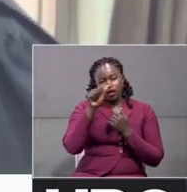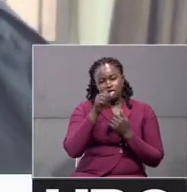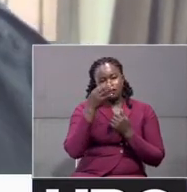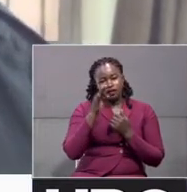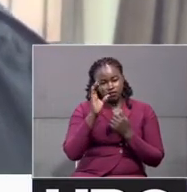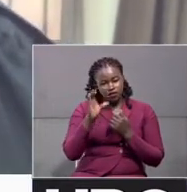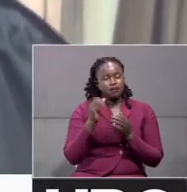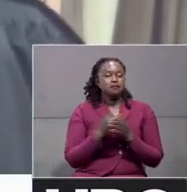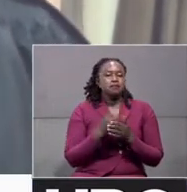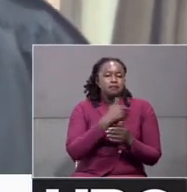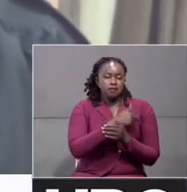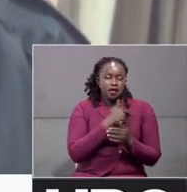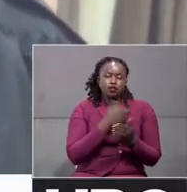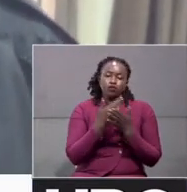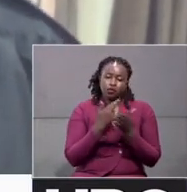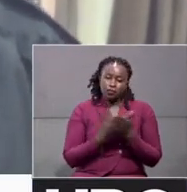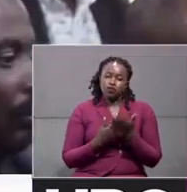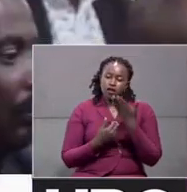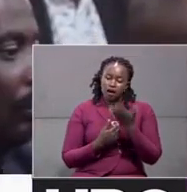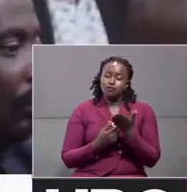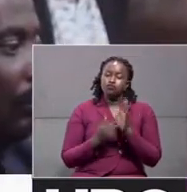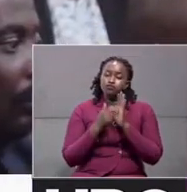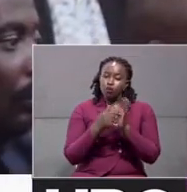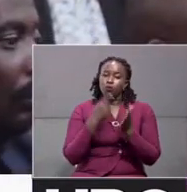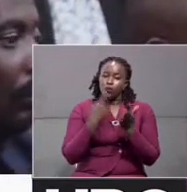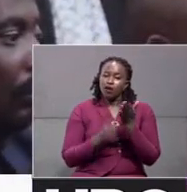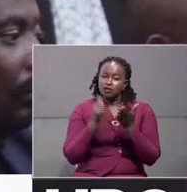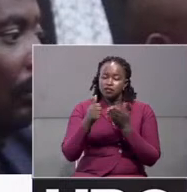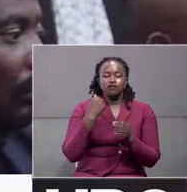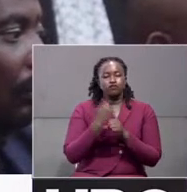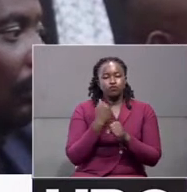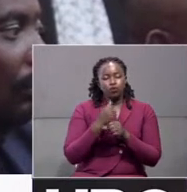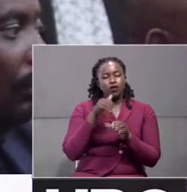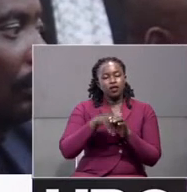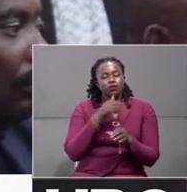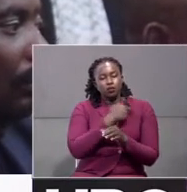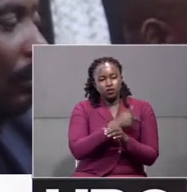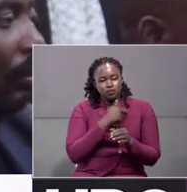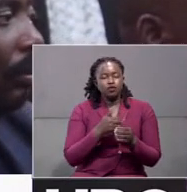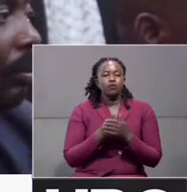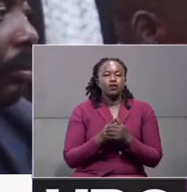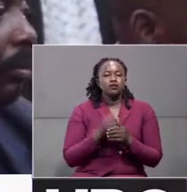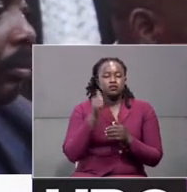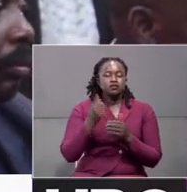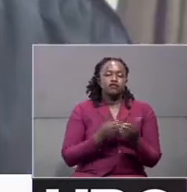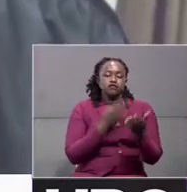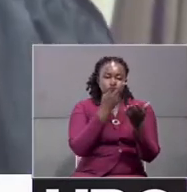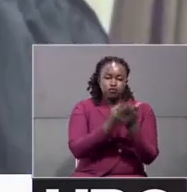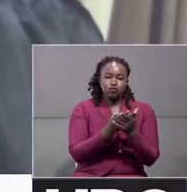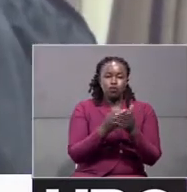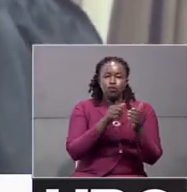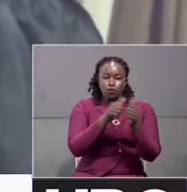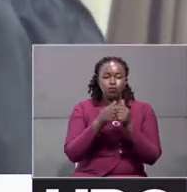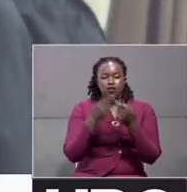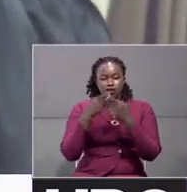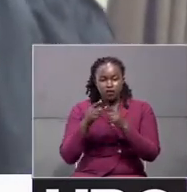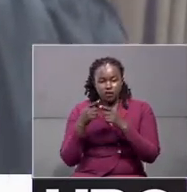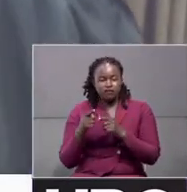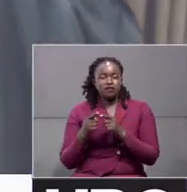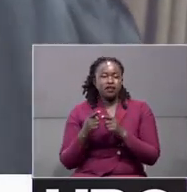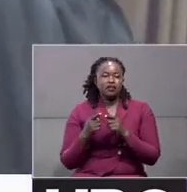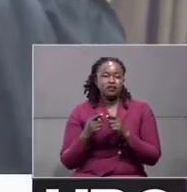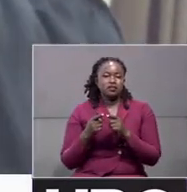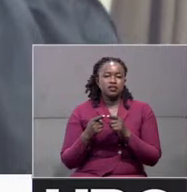is a medical report showing what she was doing in hospital. She was admitted with multiple scalp